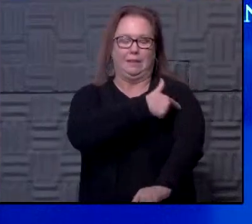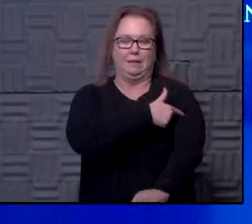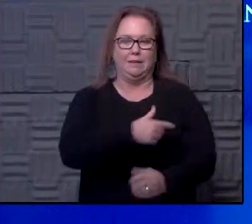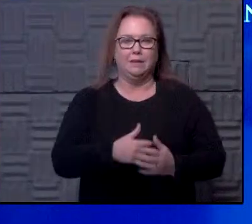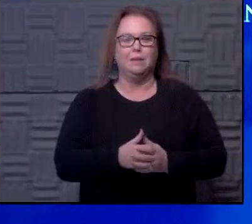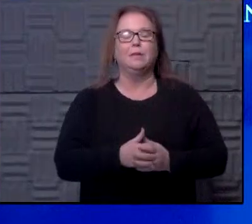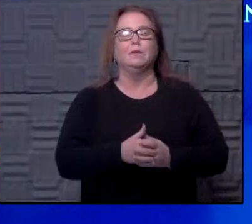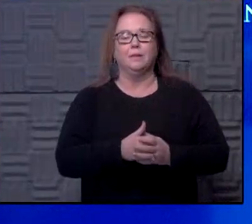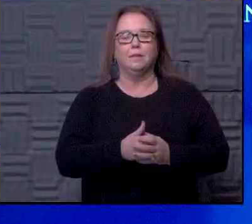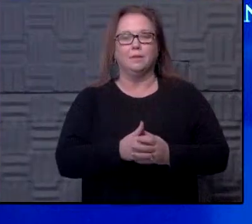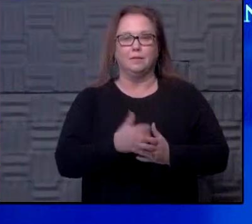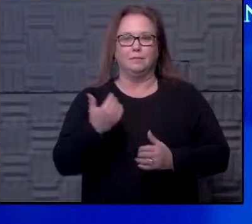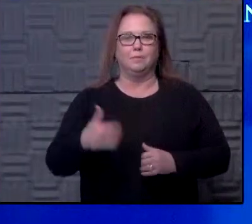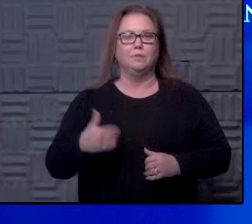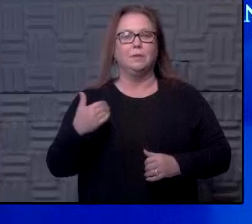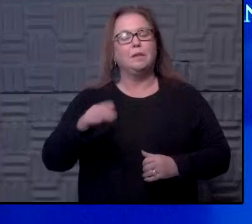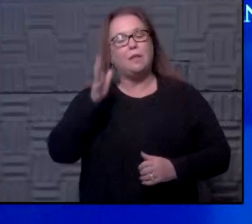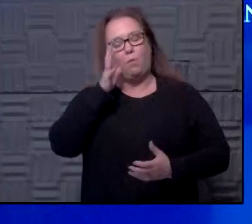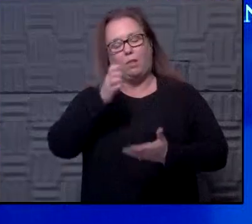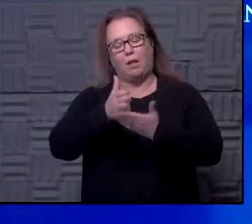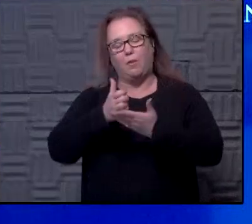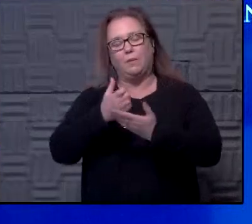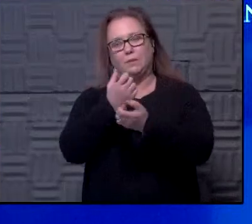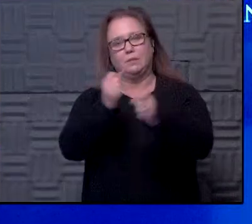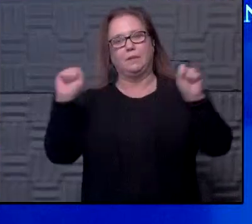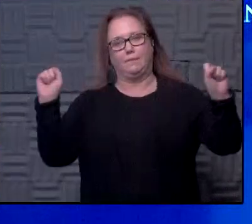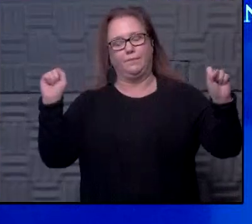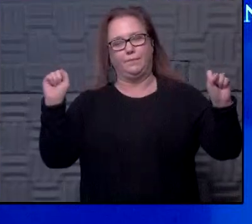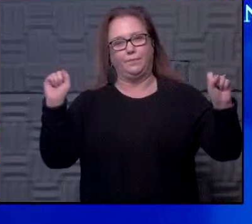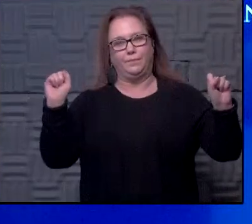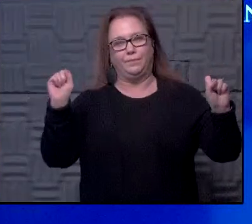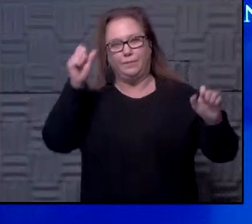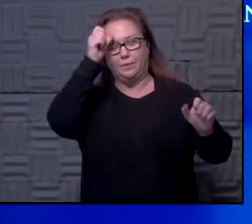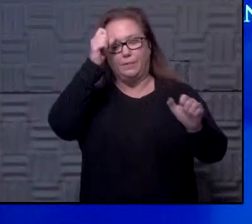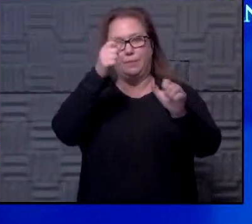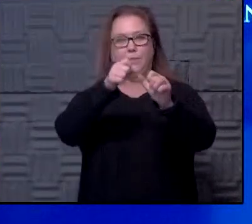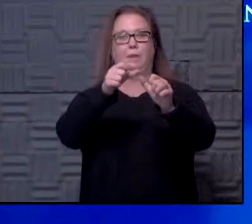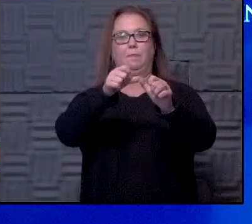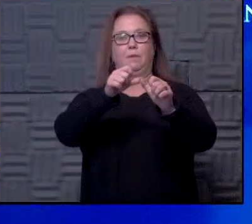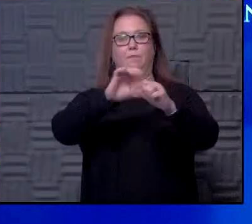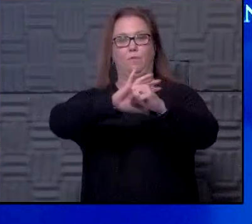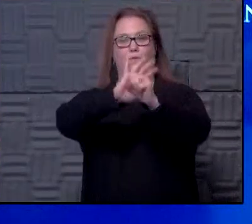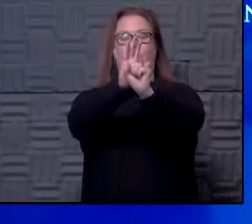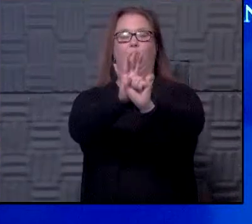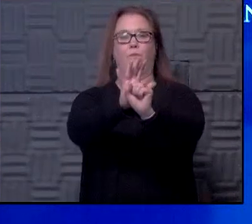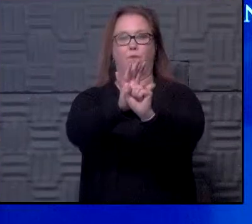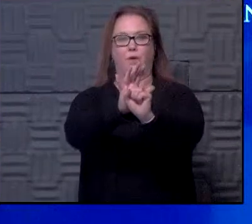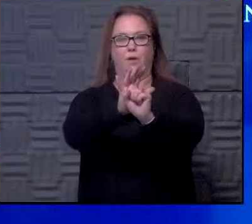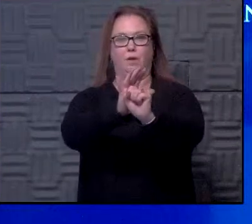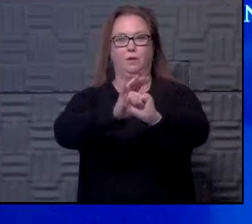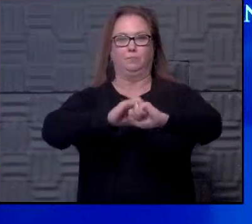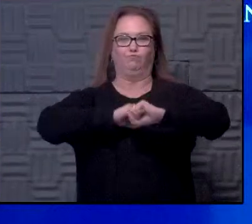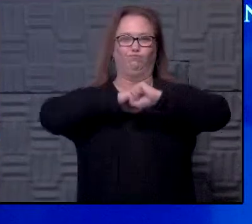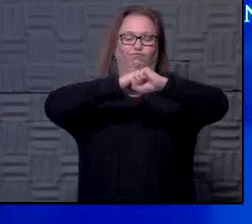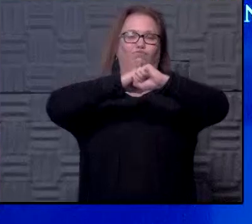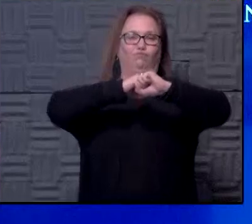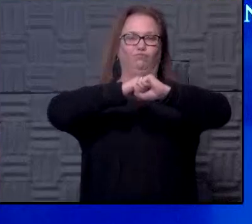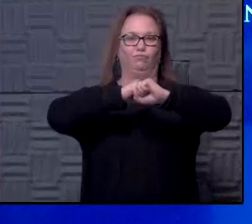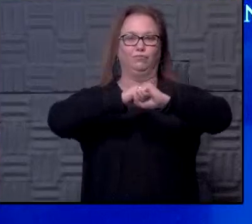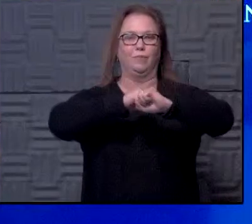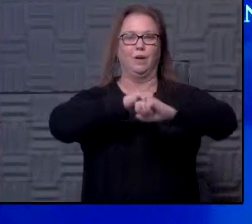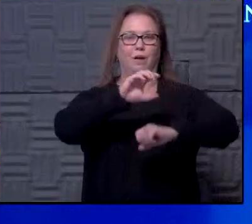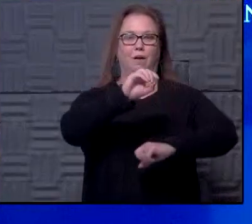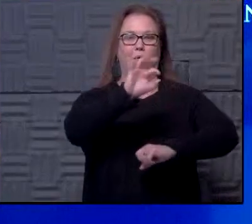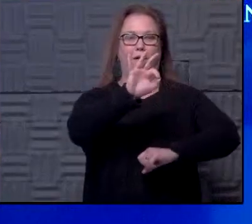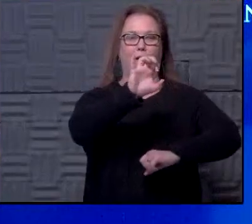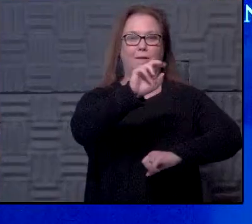vaccinated. And that's what's going to help keep us safe. So in the meantime, remember, when it comes to COVID, strong offense, and the strong